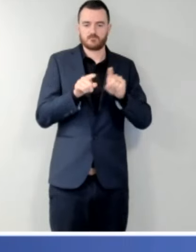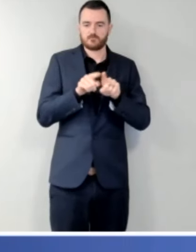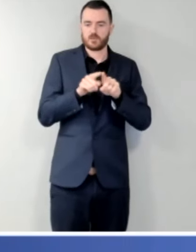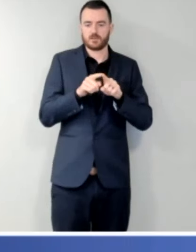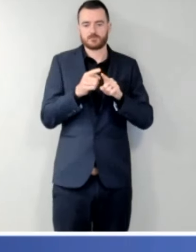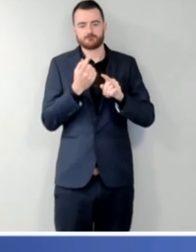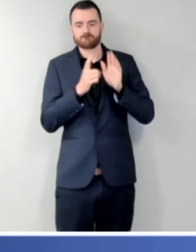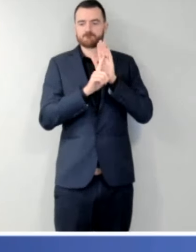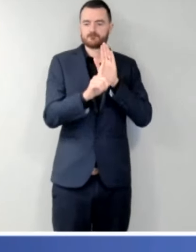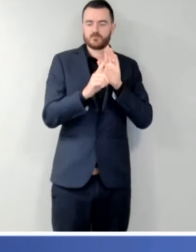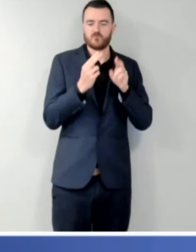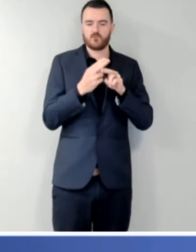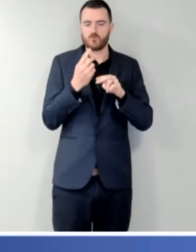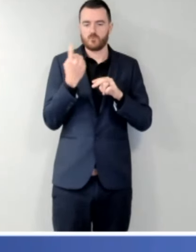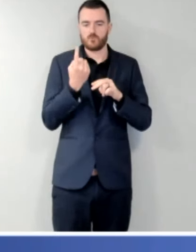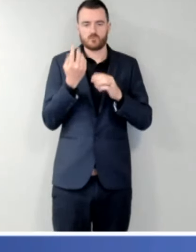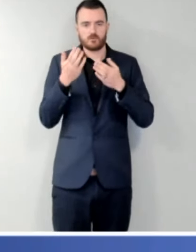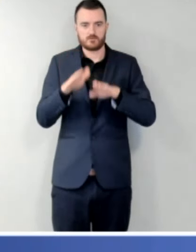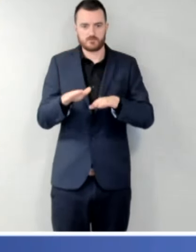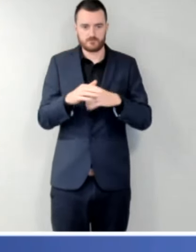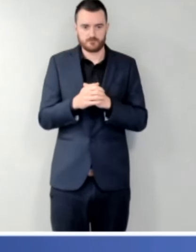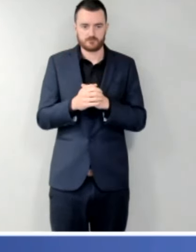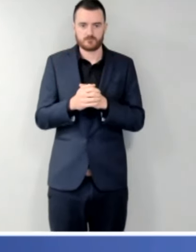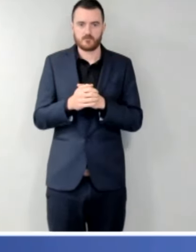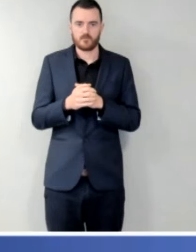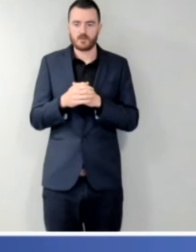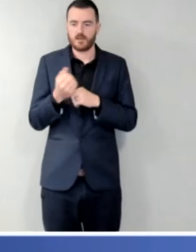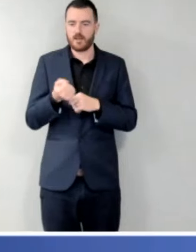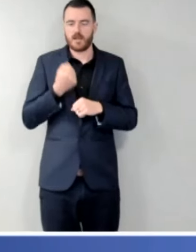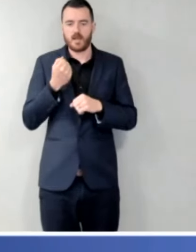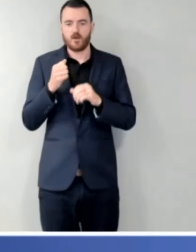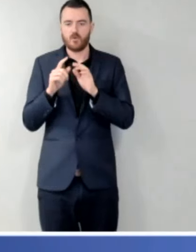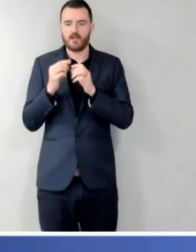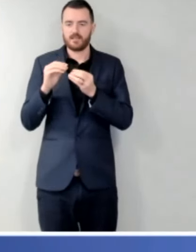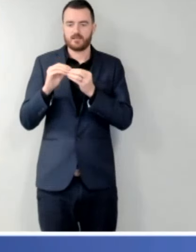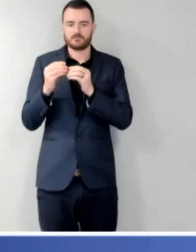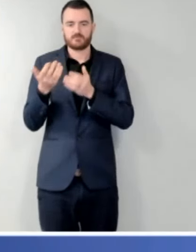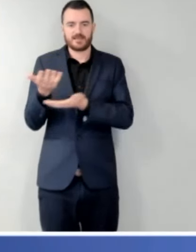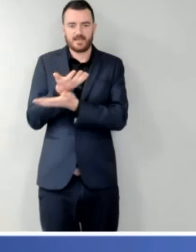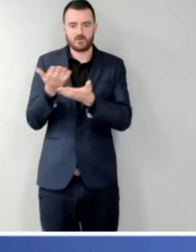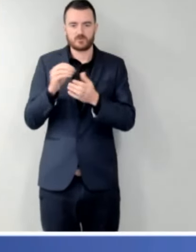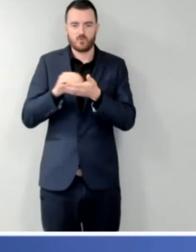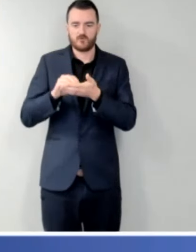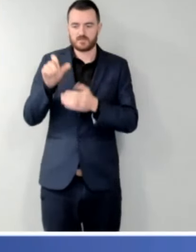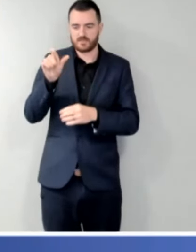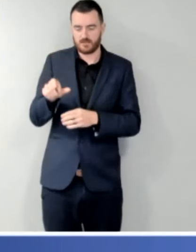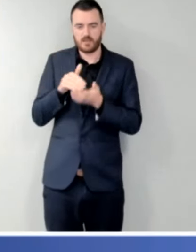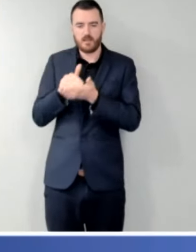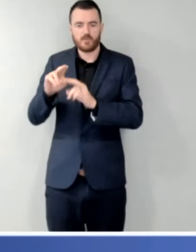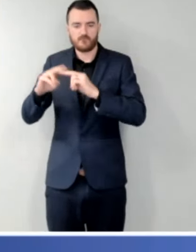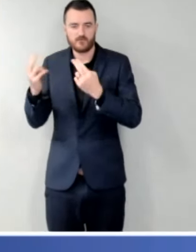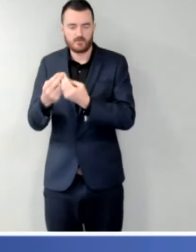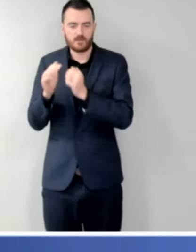dedicated family liaison officers remain our guardian for those who have lost. And long after the